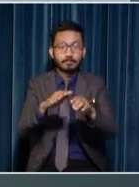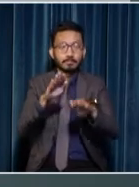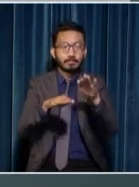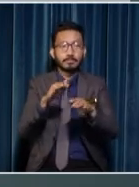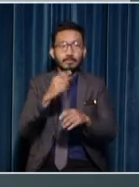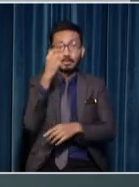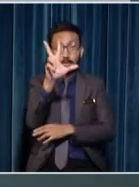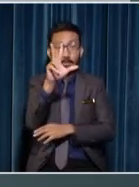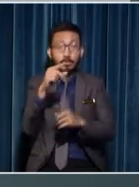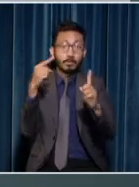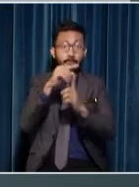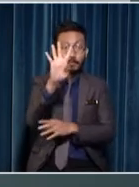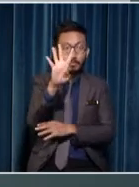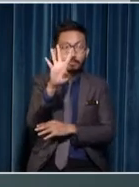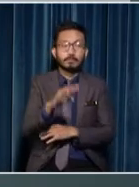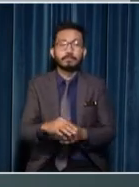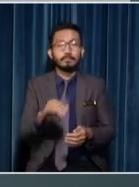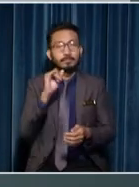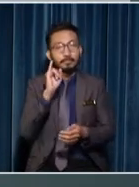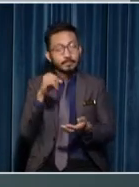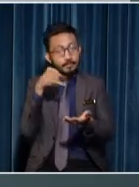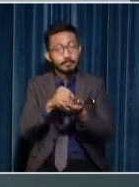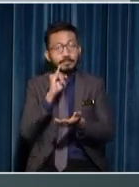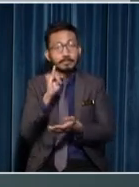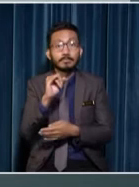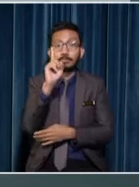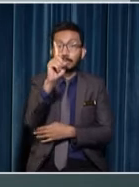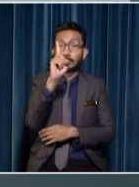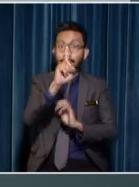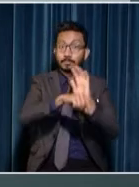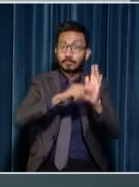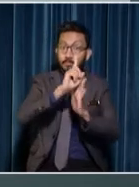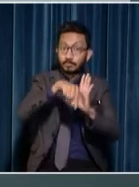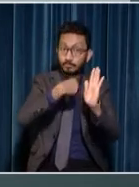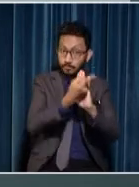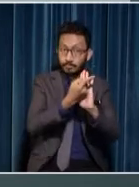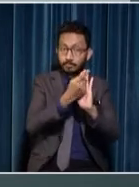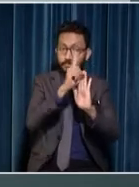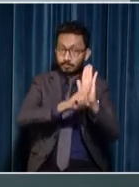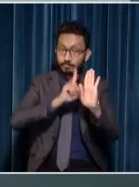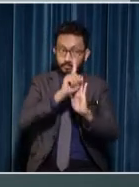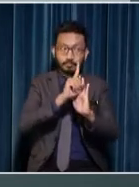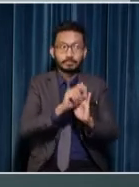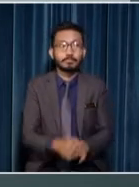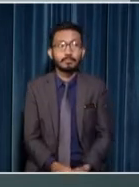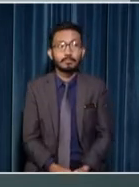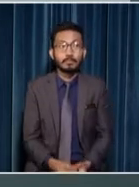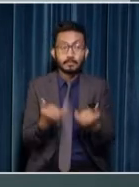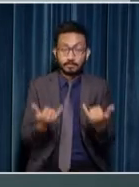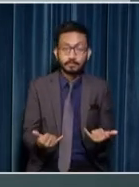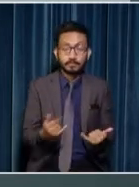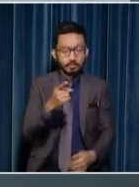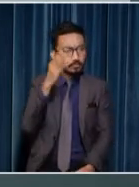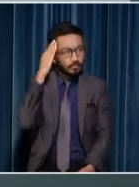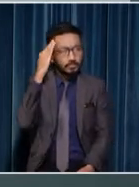it is 1 hour. Now, do you know how many hours